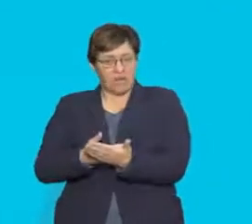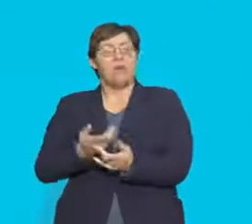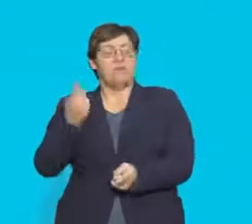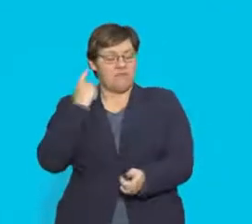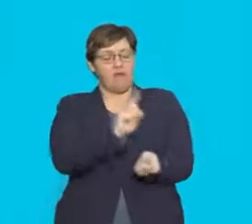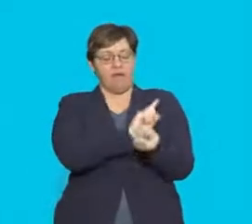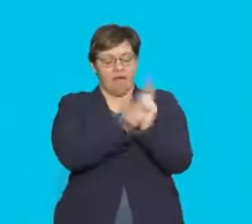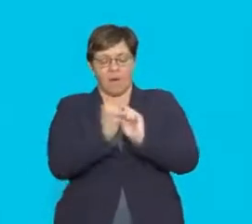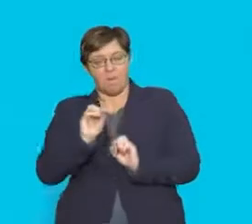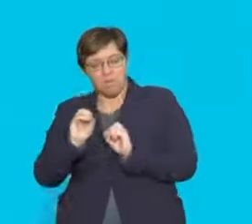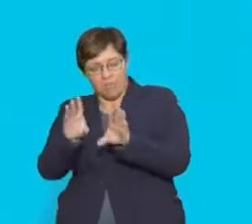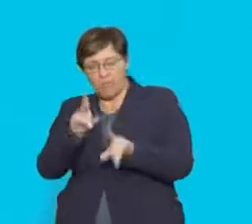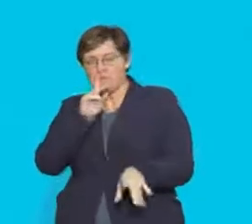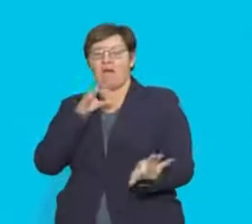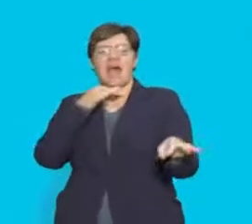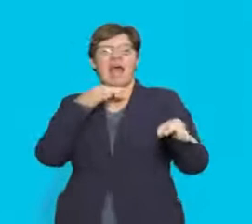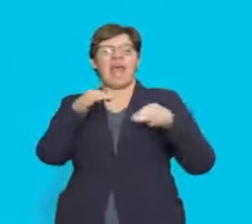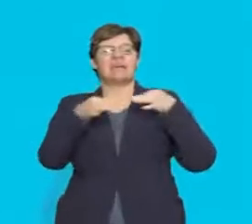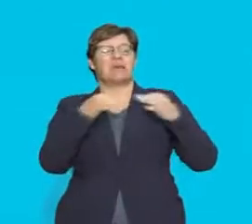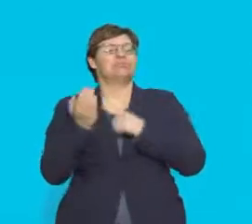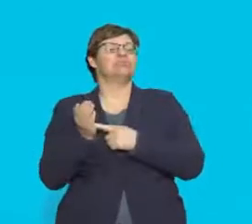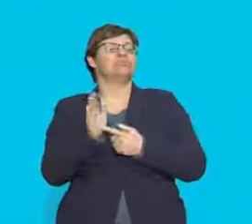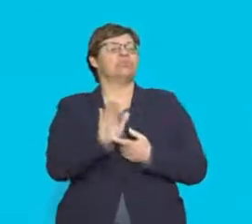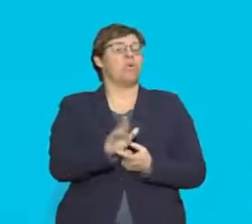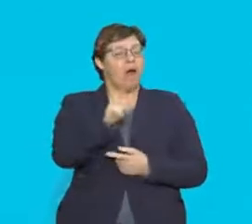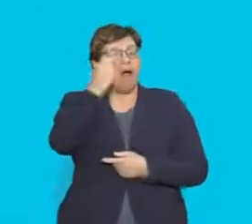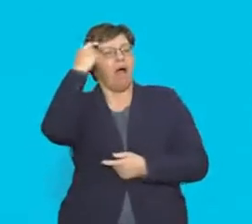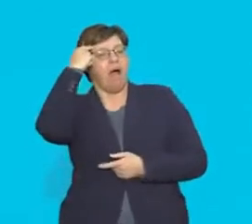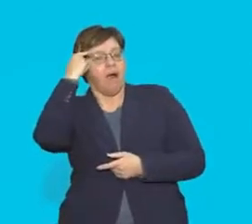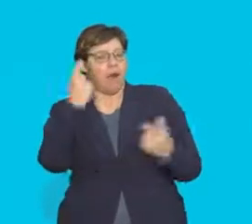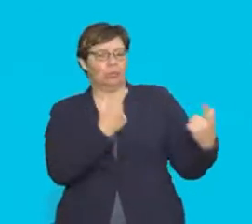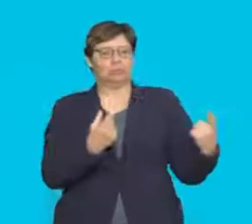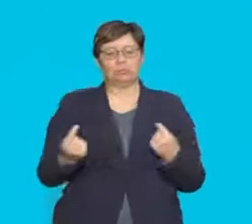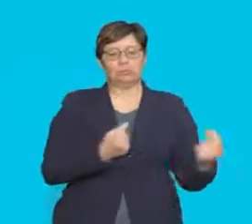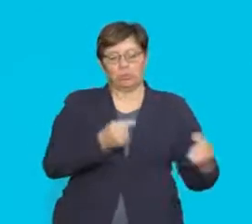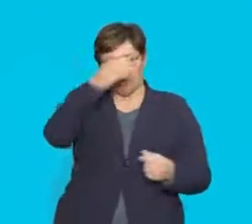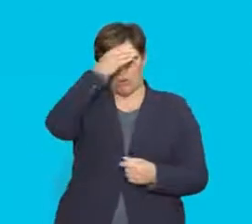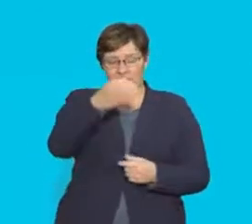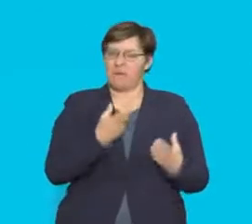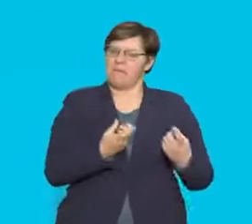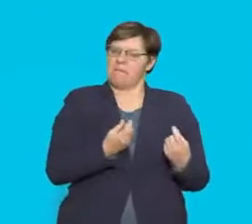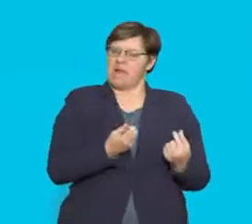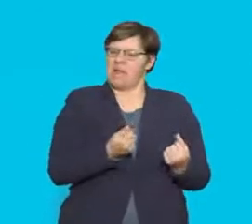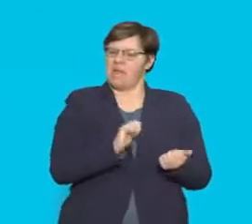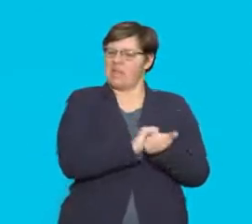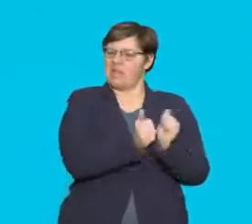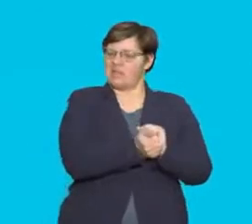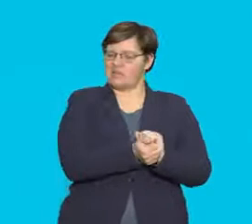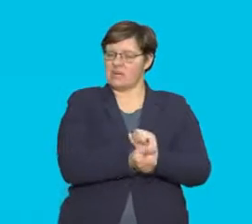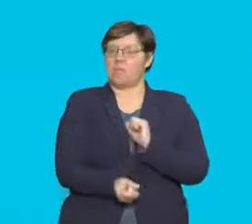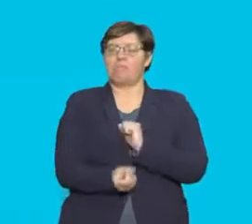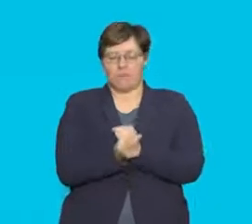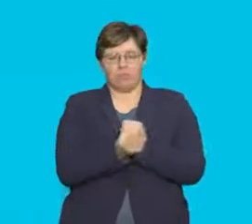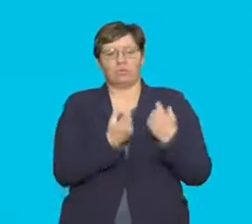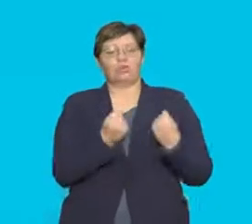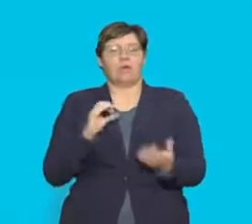we have adapted from the past papers that we are getting out there to try and show how all of these concepts of financial math